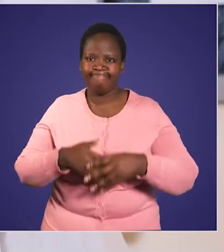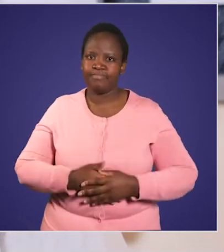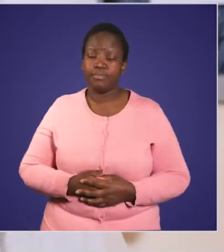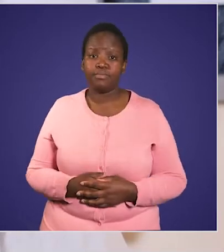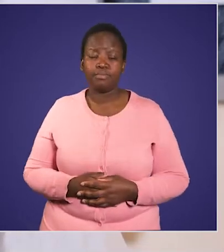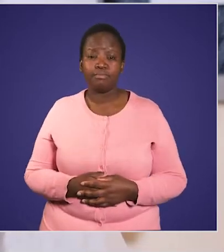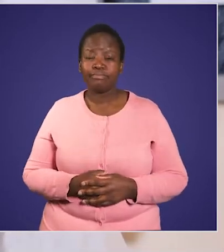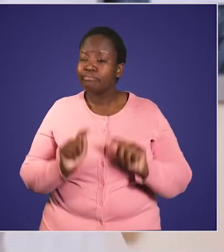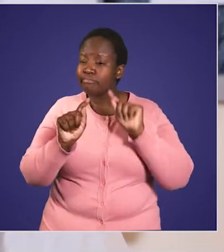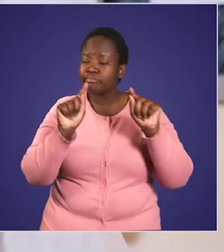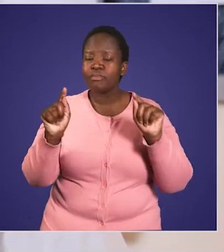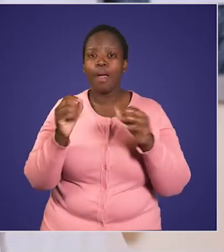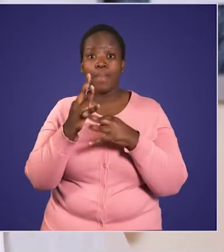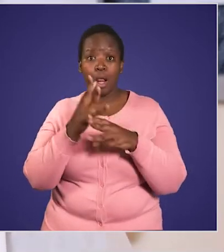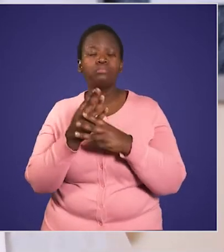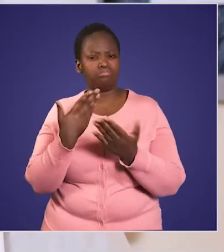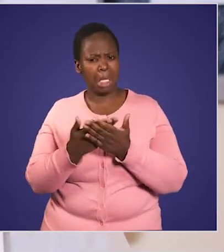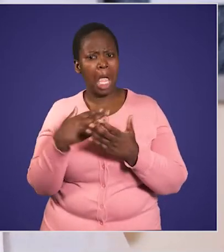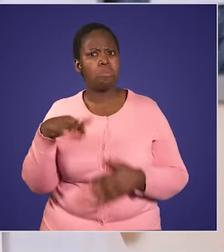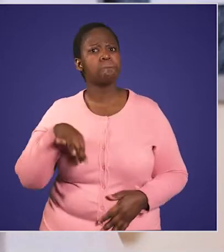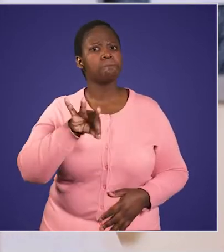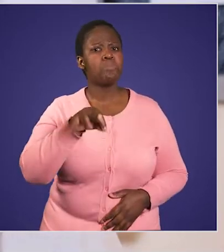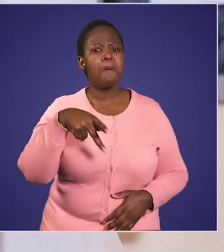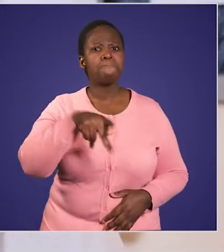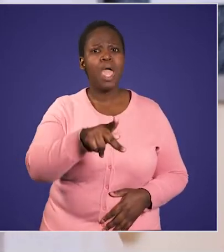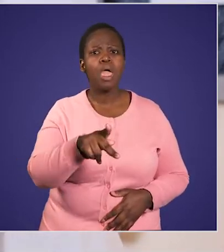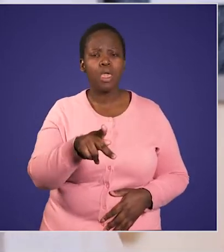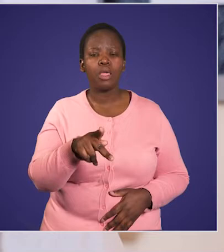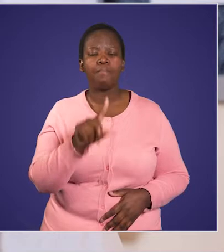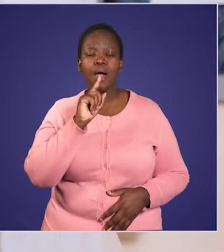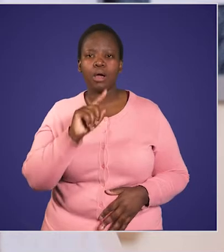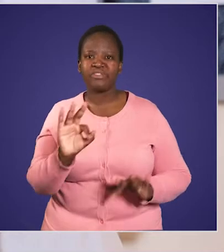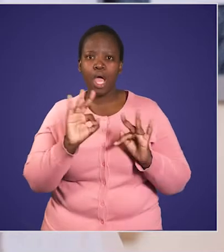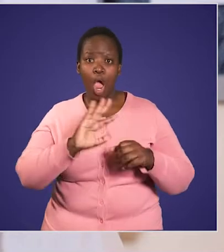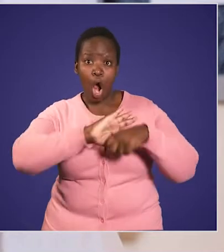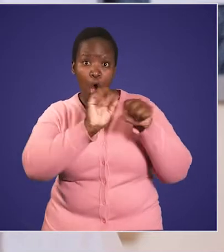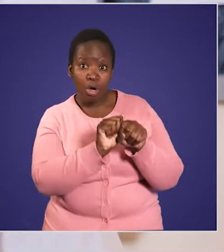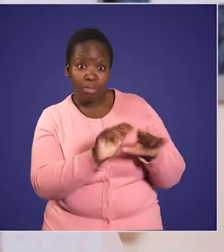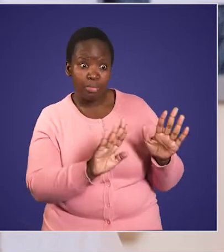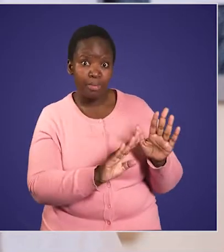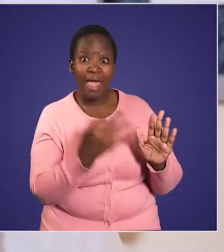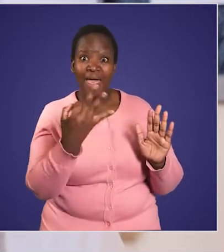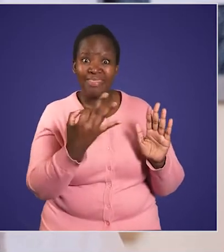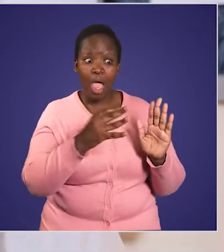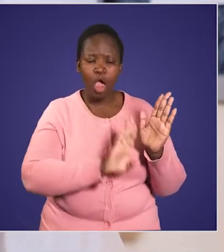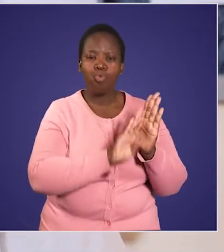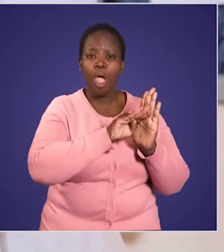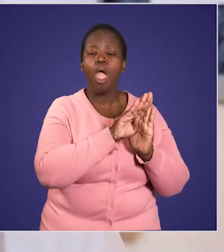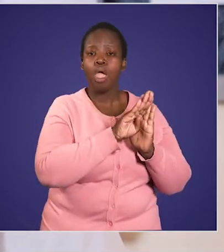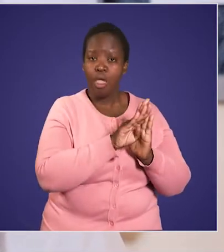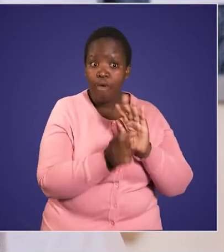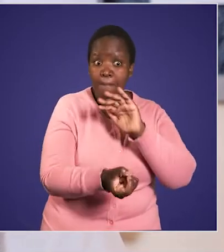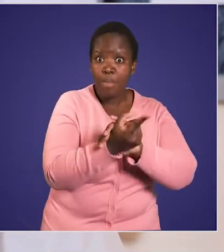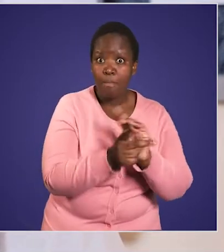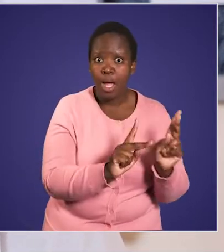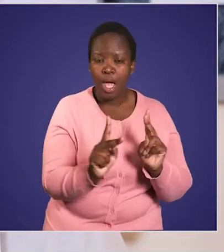can afford, they fear that the third wave or another wave of COVID-19 is coming. So they